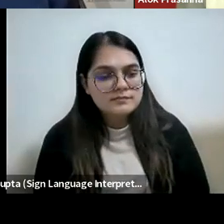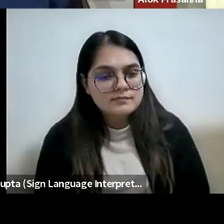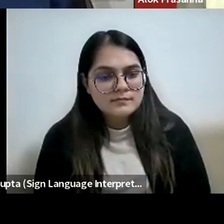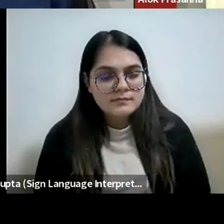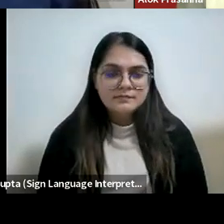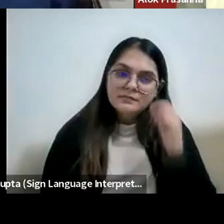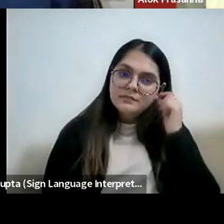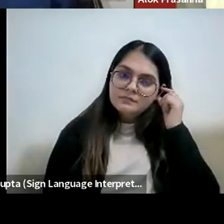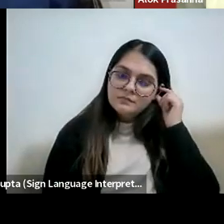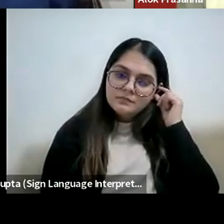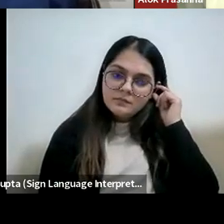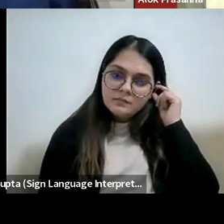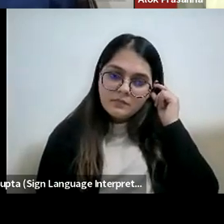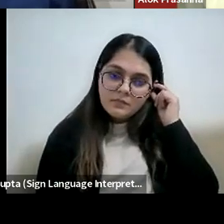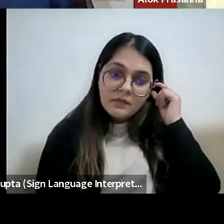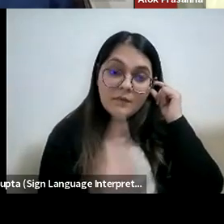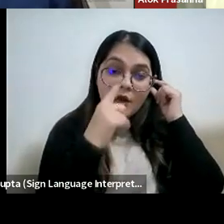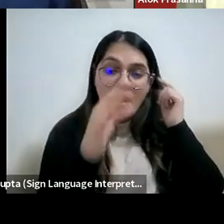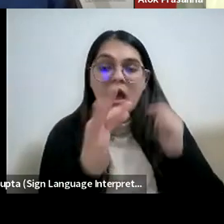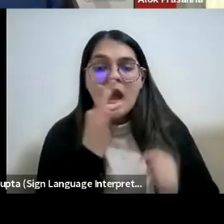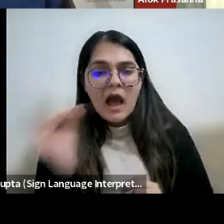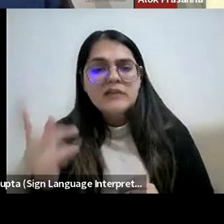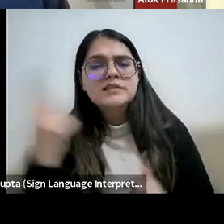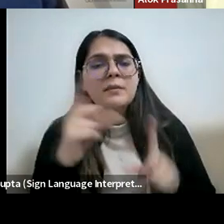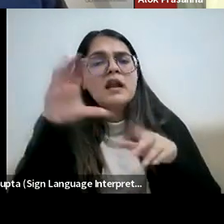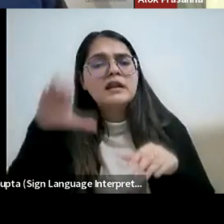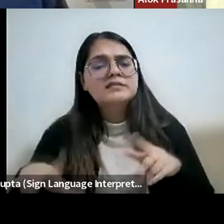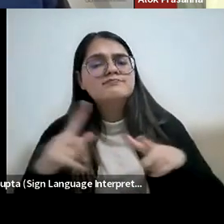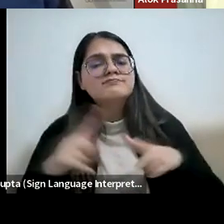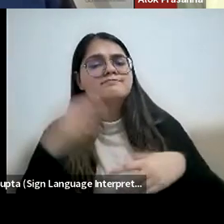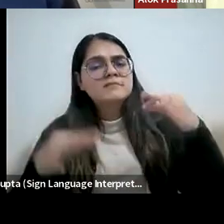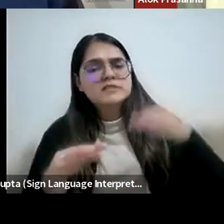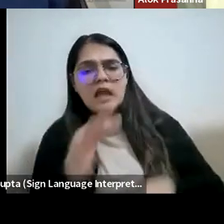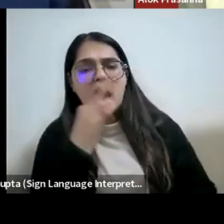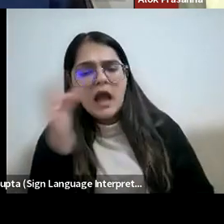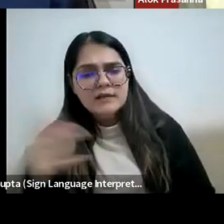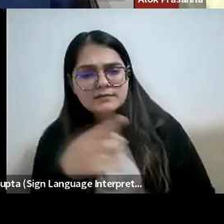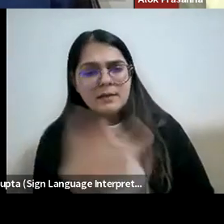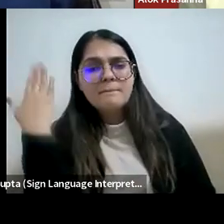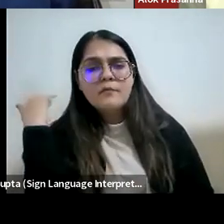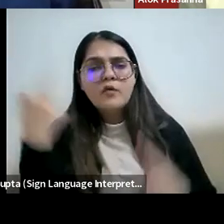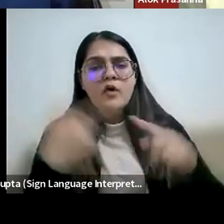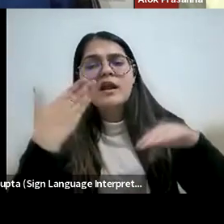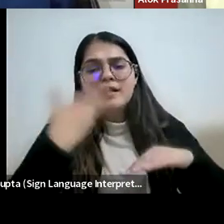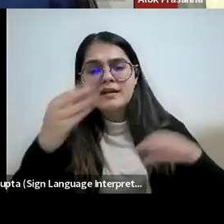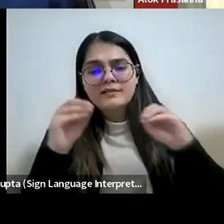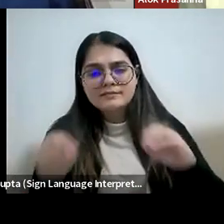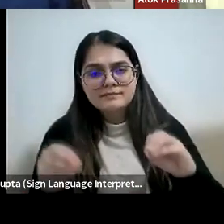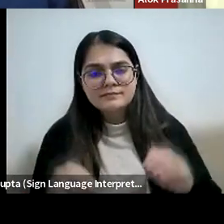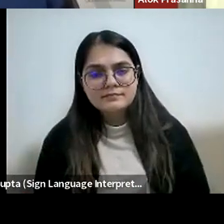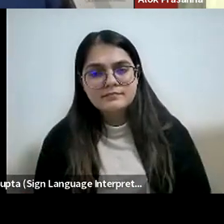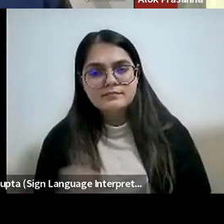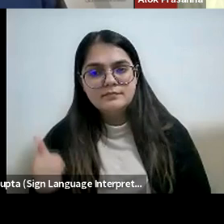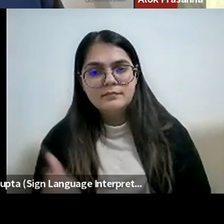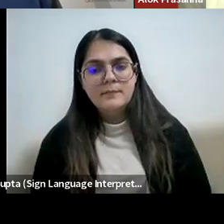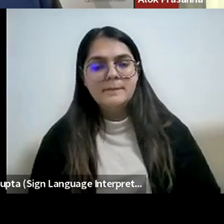judges. Yeah. And I put this question to some district judges when I was training them on the on the